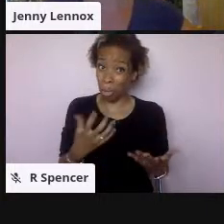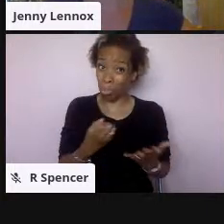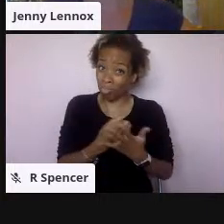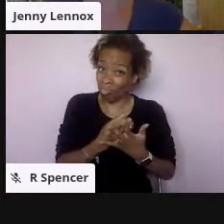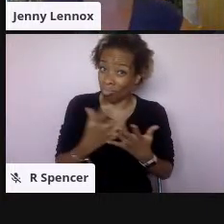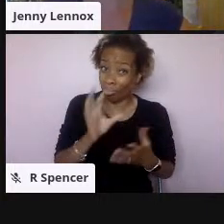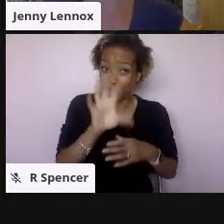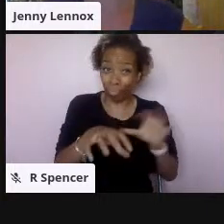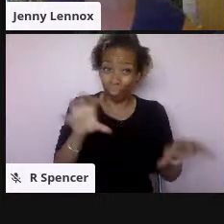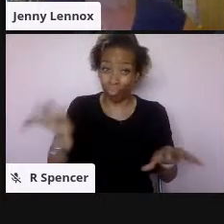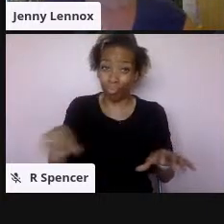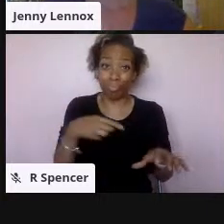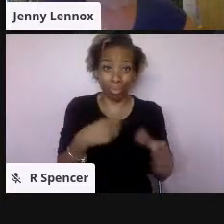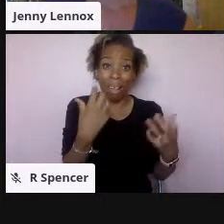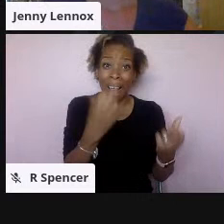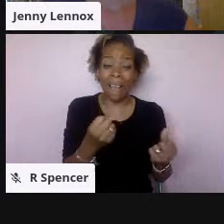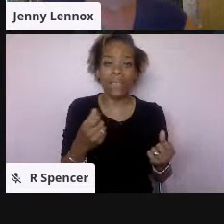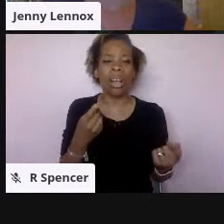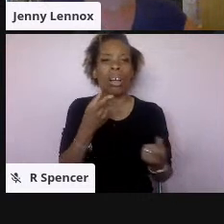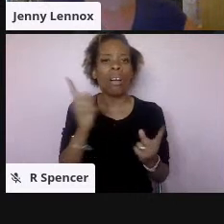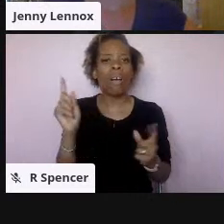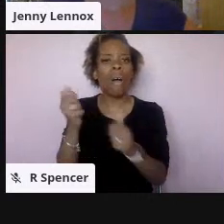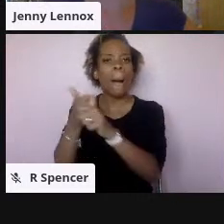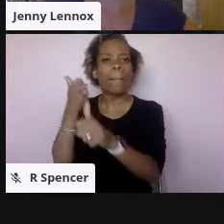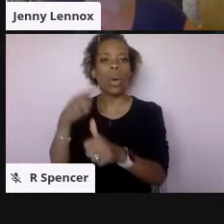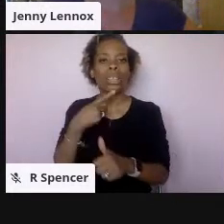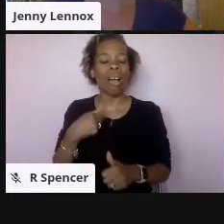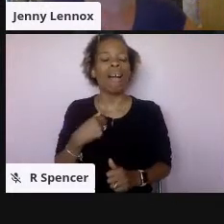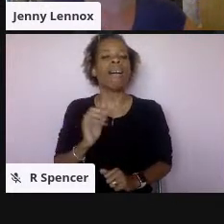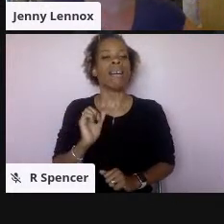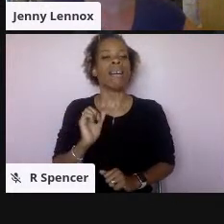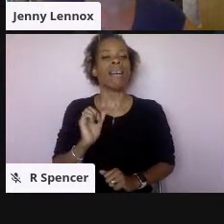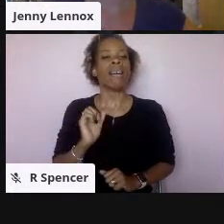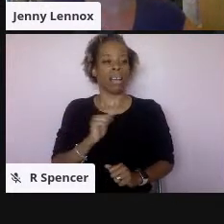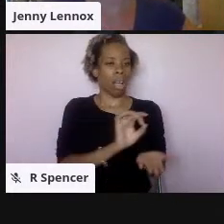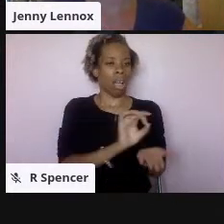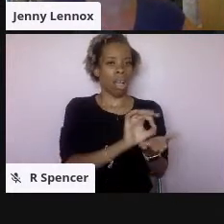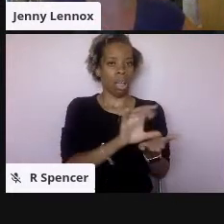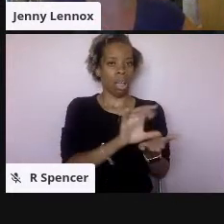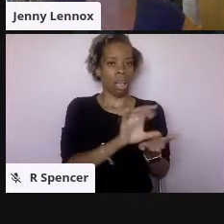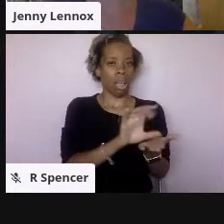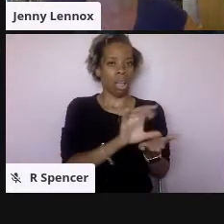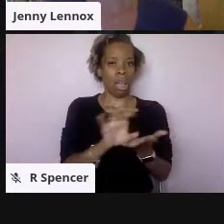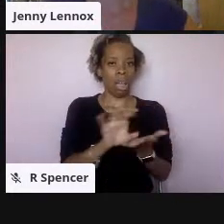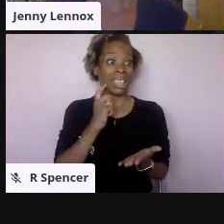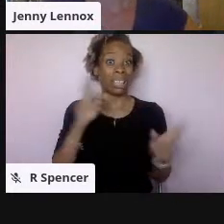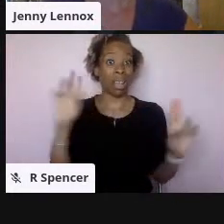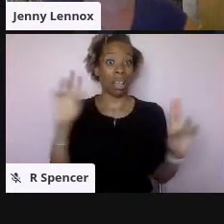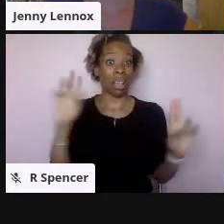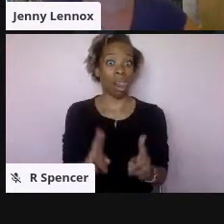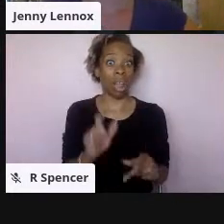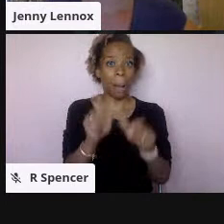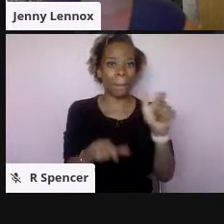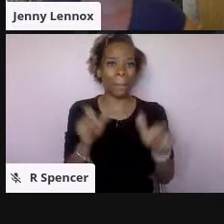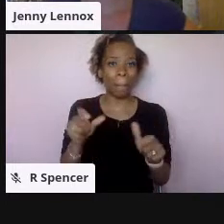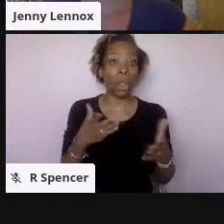employers think it's a really easy area to get rid of people, to cut headcount, to cut costs. But in fact, actually, what we do